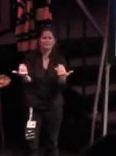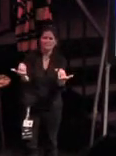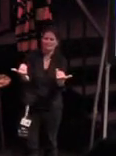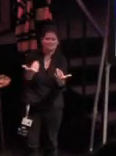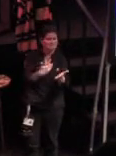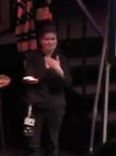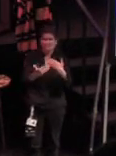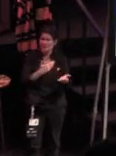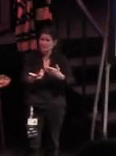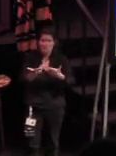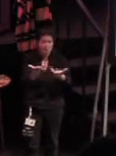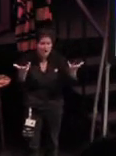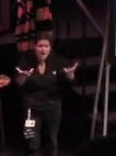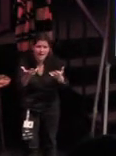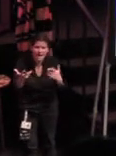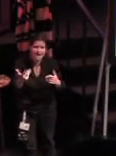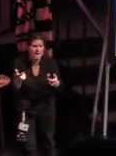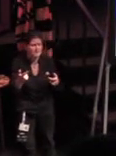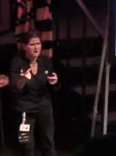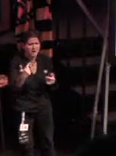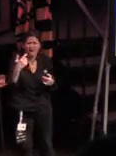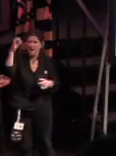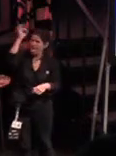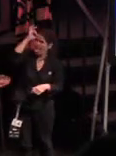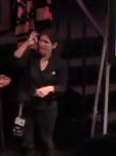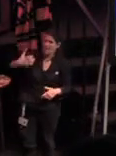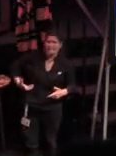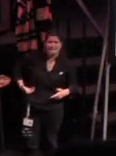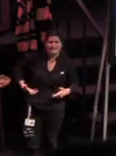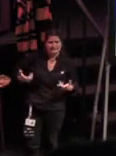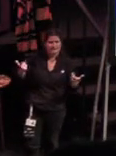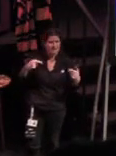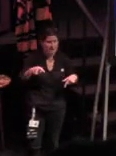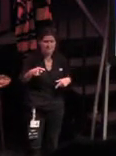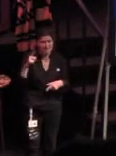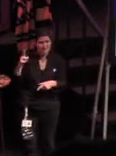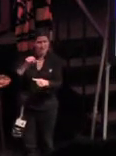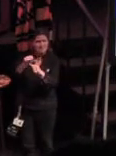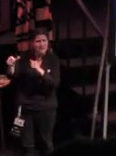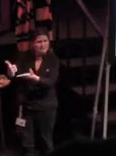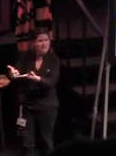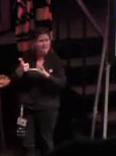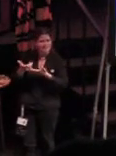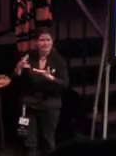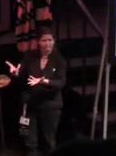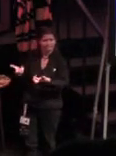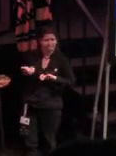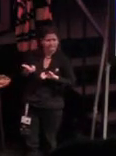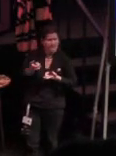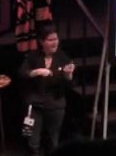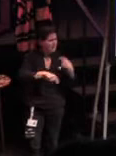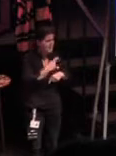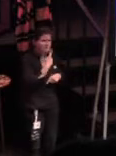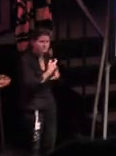get some business skills, just understand how a business works. I was like, yep, that sounds great. And it's probably one of the best bits of advice I'd ever been given, because everybody else was telling me to go